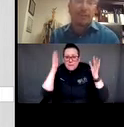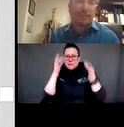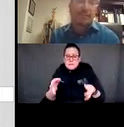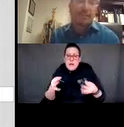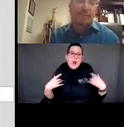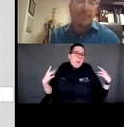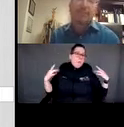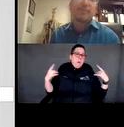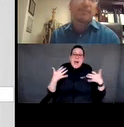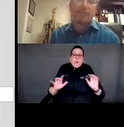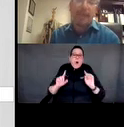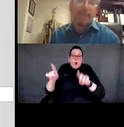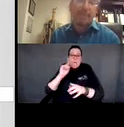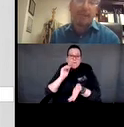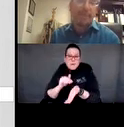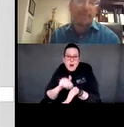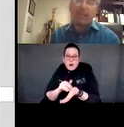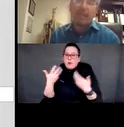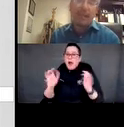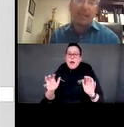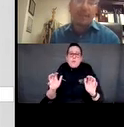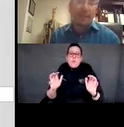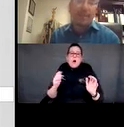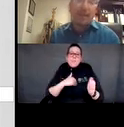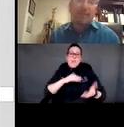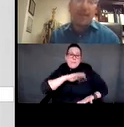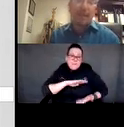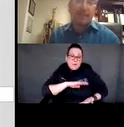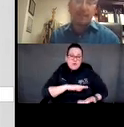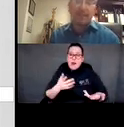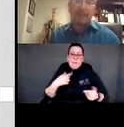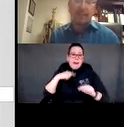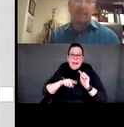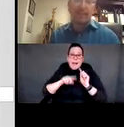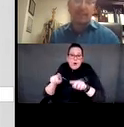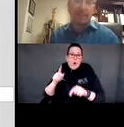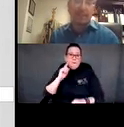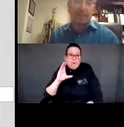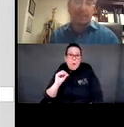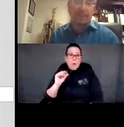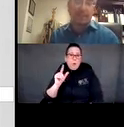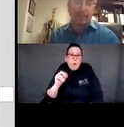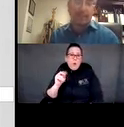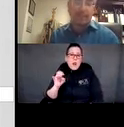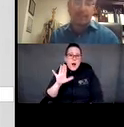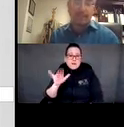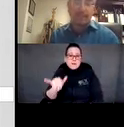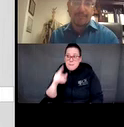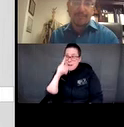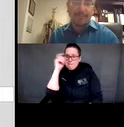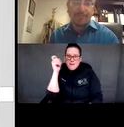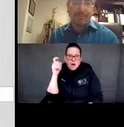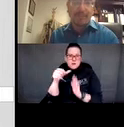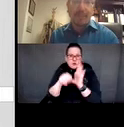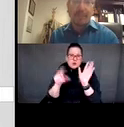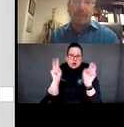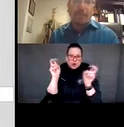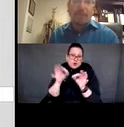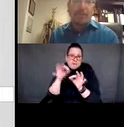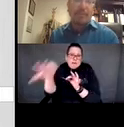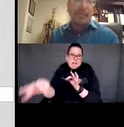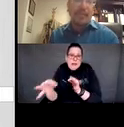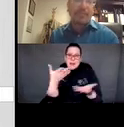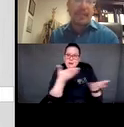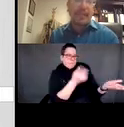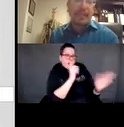their colonoscopies, not going for their mammograms. Very problematic in terms of the health of our community, so I don't want to understate that.